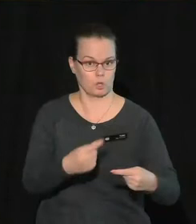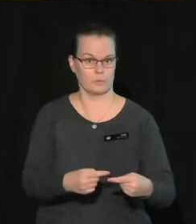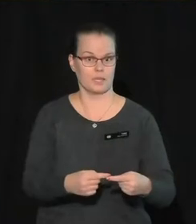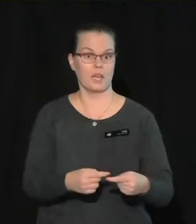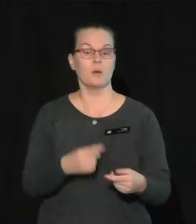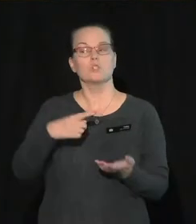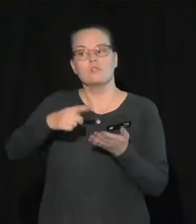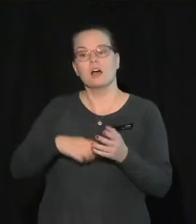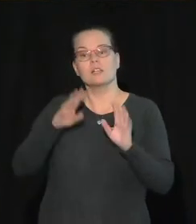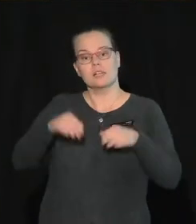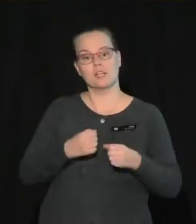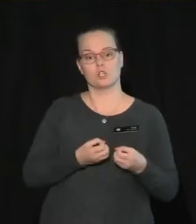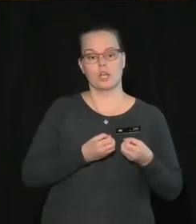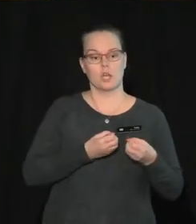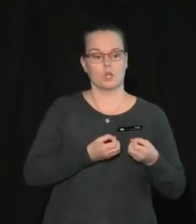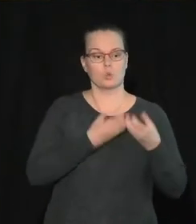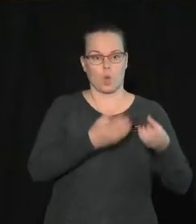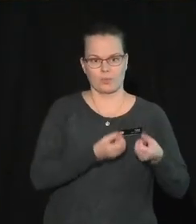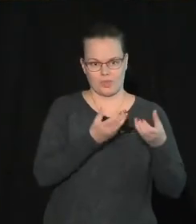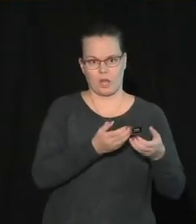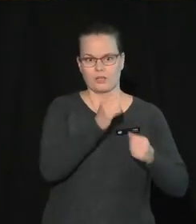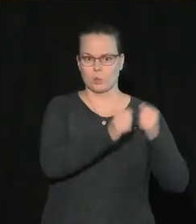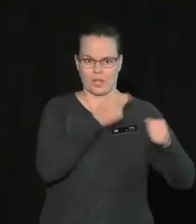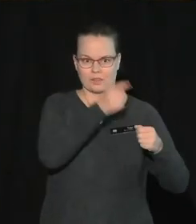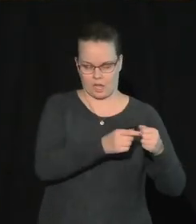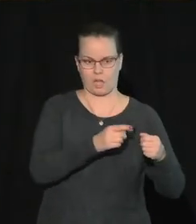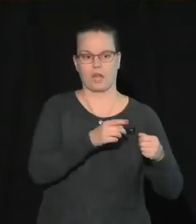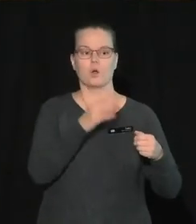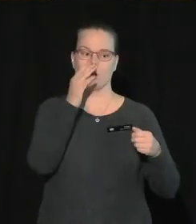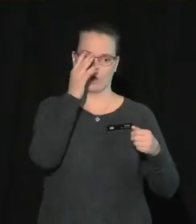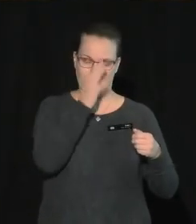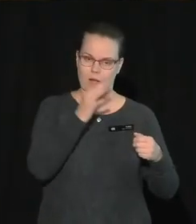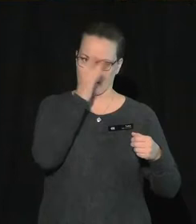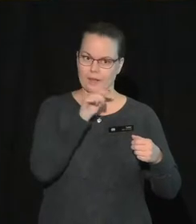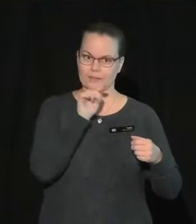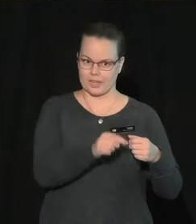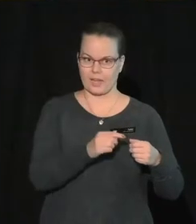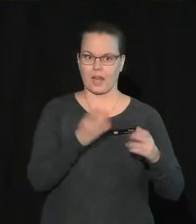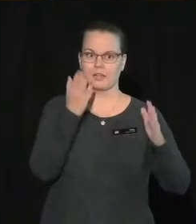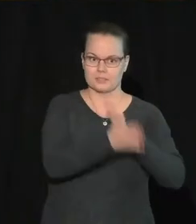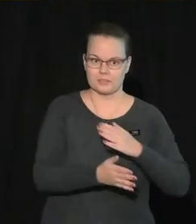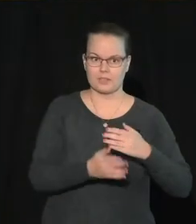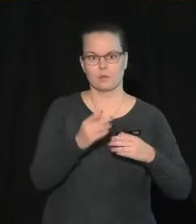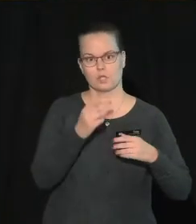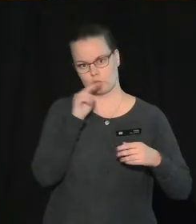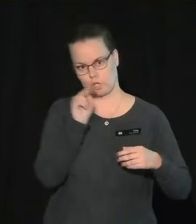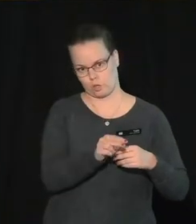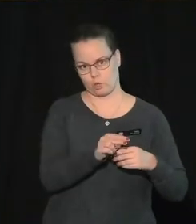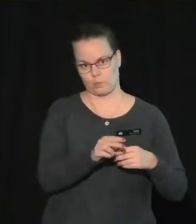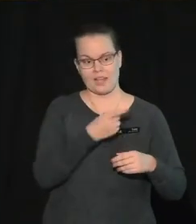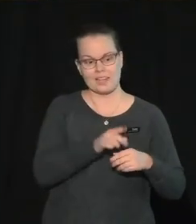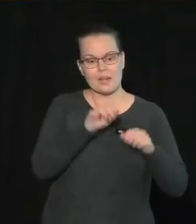that self-service terminals were in the products, we will have manufacturers that have to place in the market